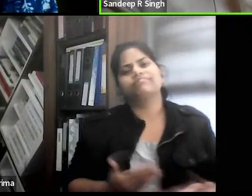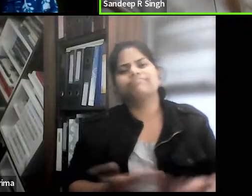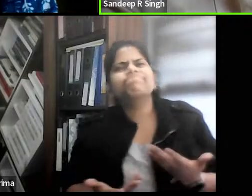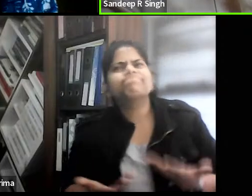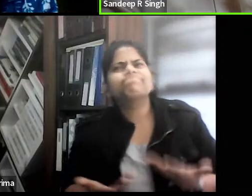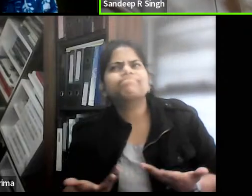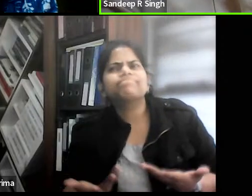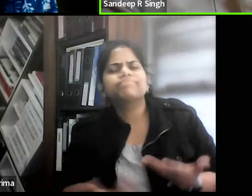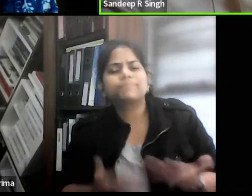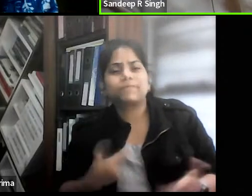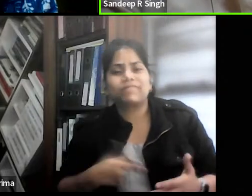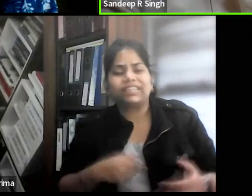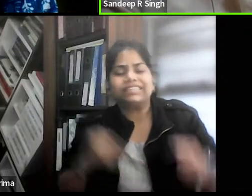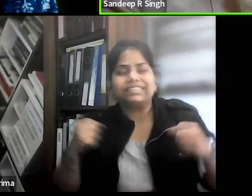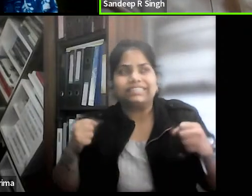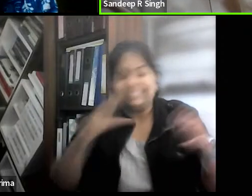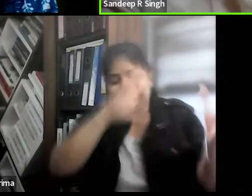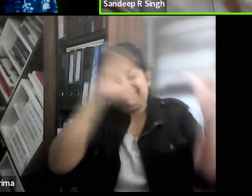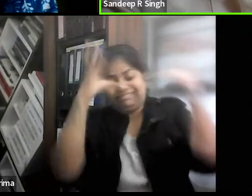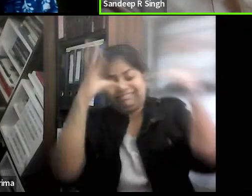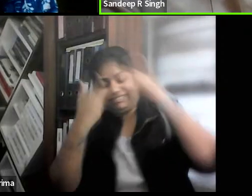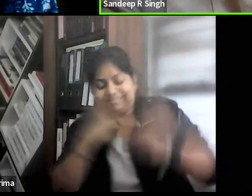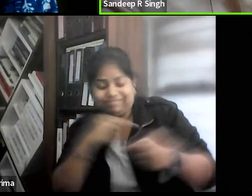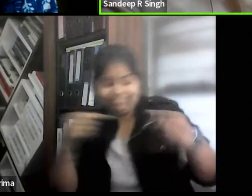battle with the world to get the basic